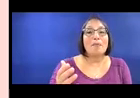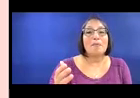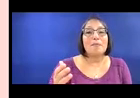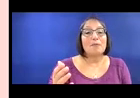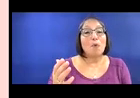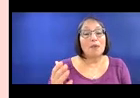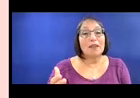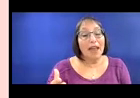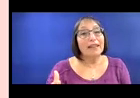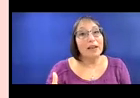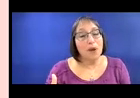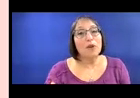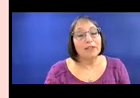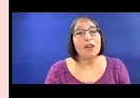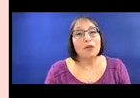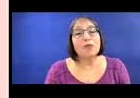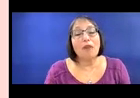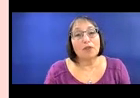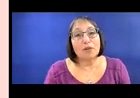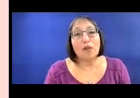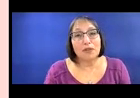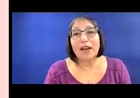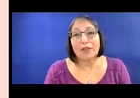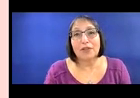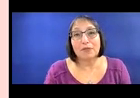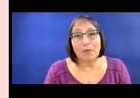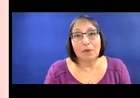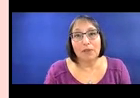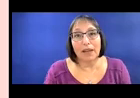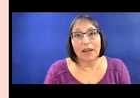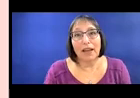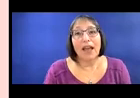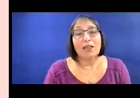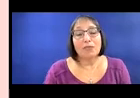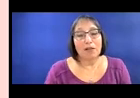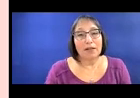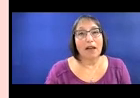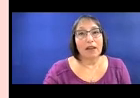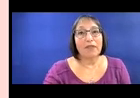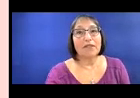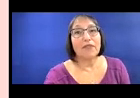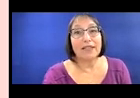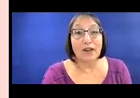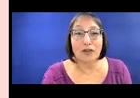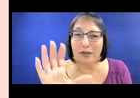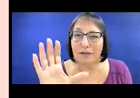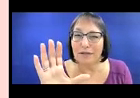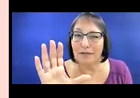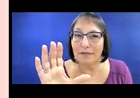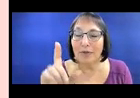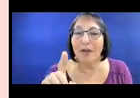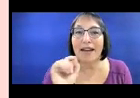So, more than likely, we will continue to offer some of our sections remotely, as well as having face-to-face sections,